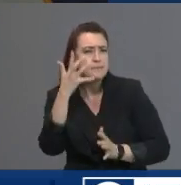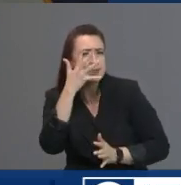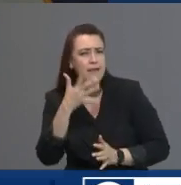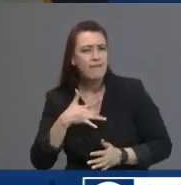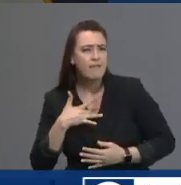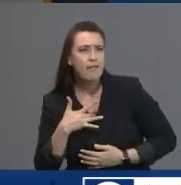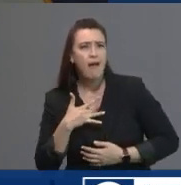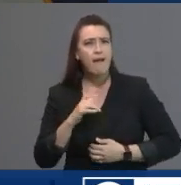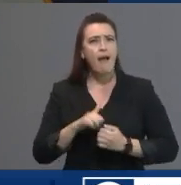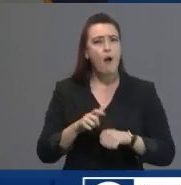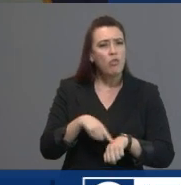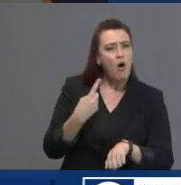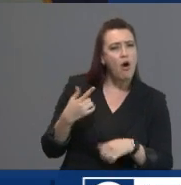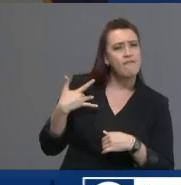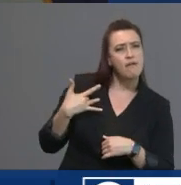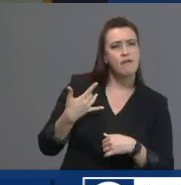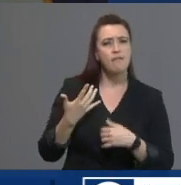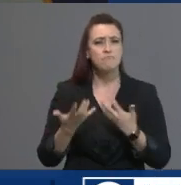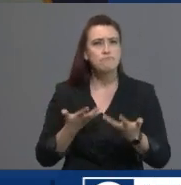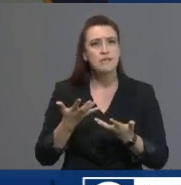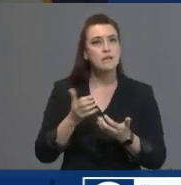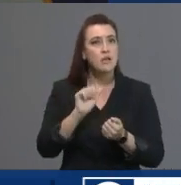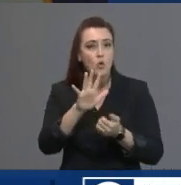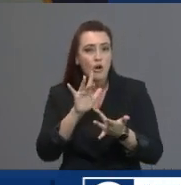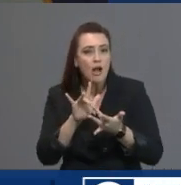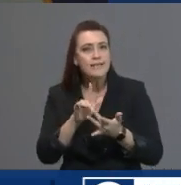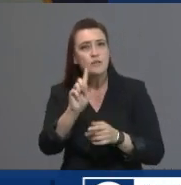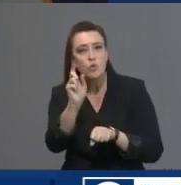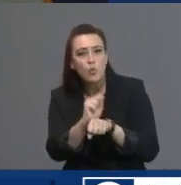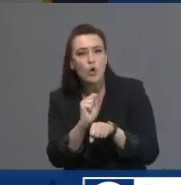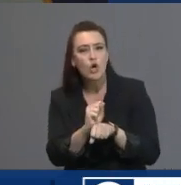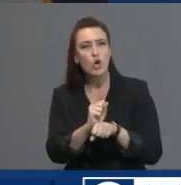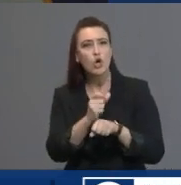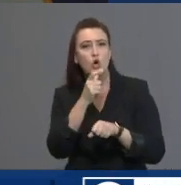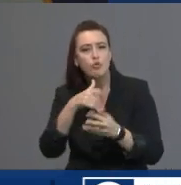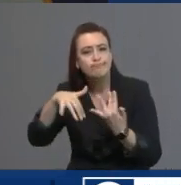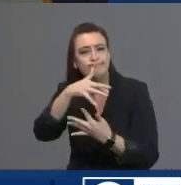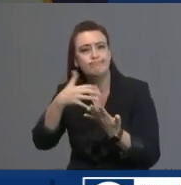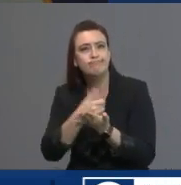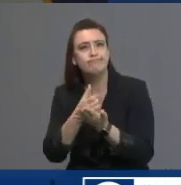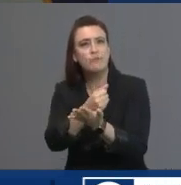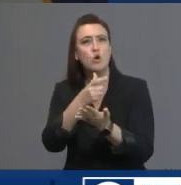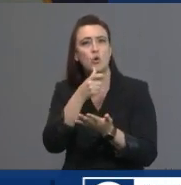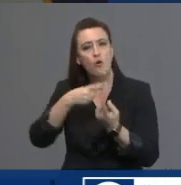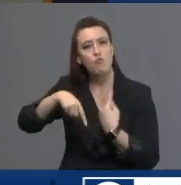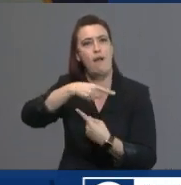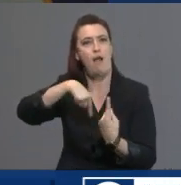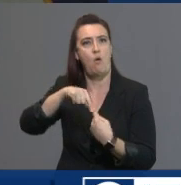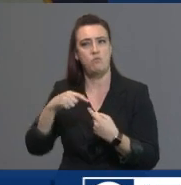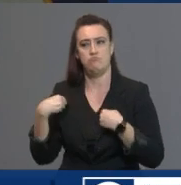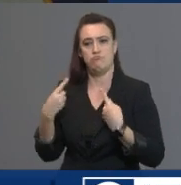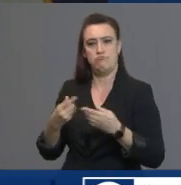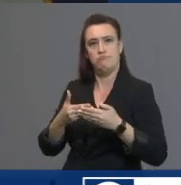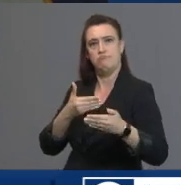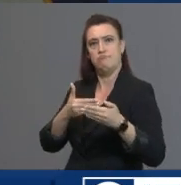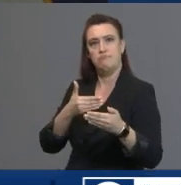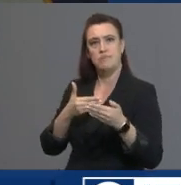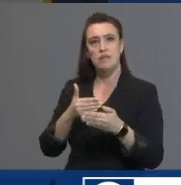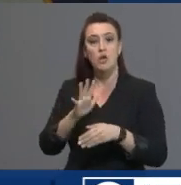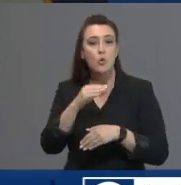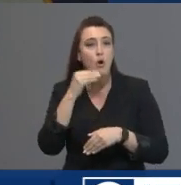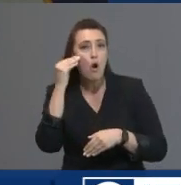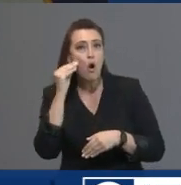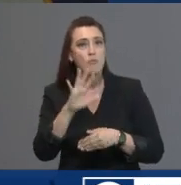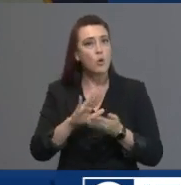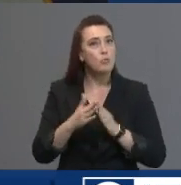symptoms, how long have they had symptoms, did they have any contacts, where do they work, who have they been in close contact with in their household,